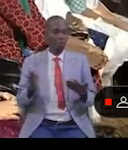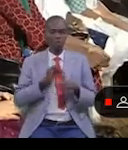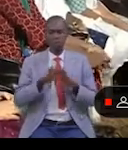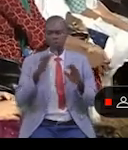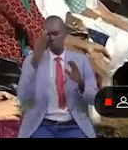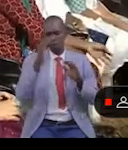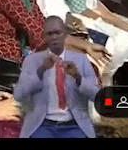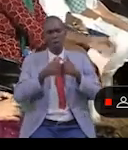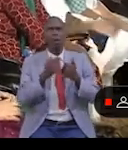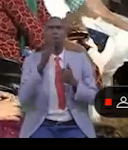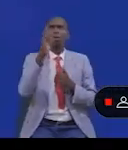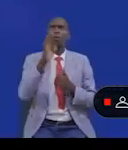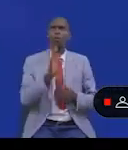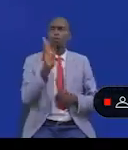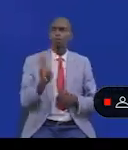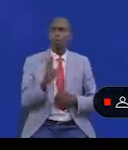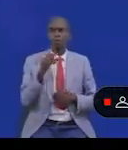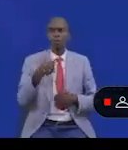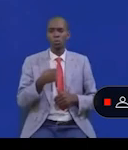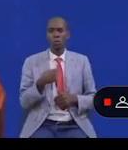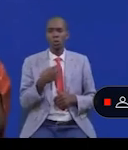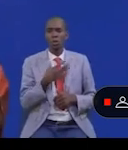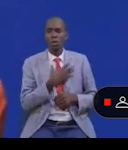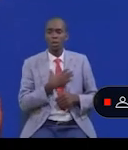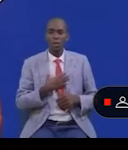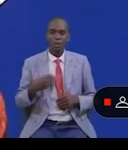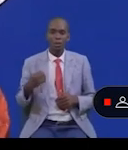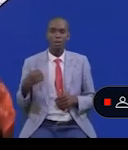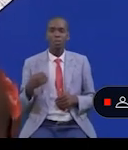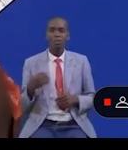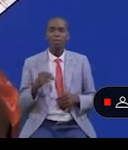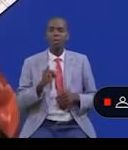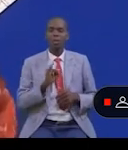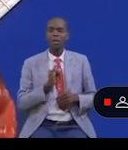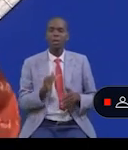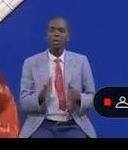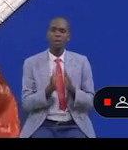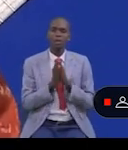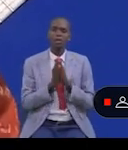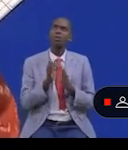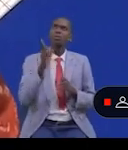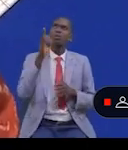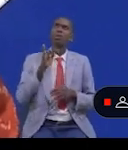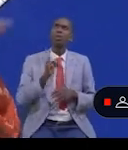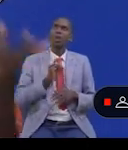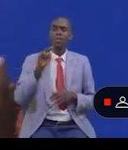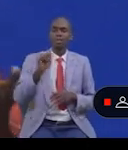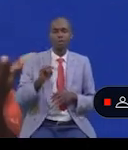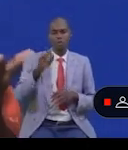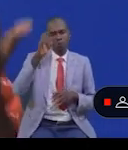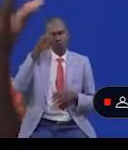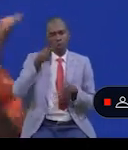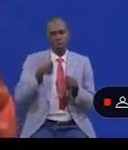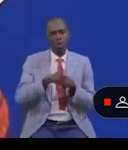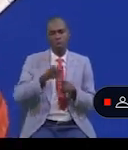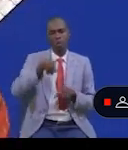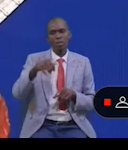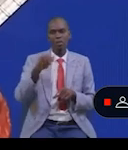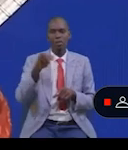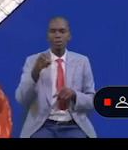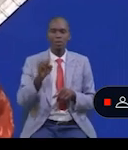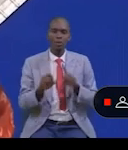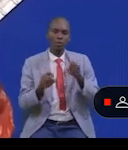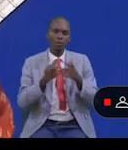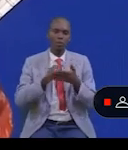me. And this verse, James 1:5, I went and I asked God, God, I need wisdom. I need your strength. I need purpose